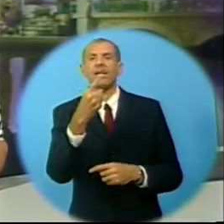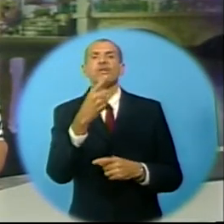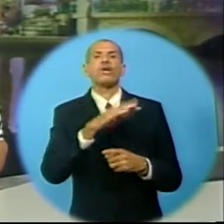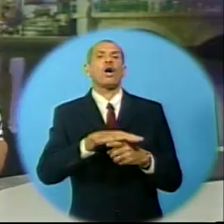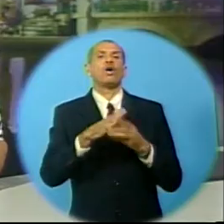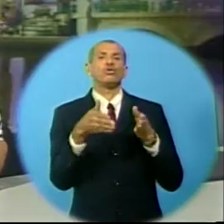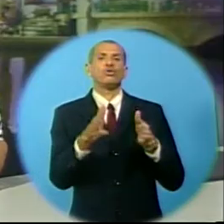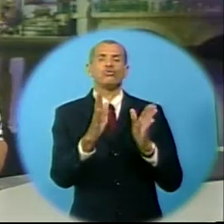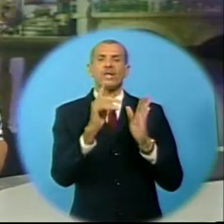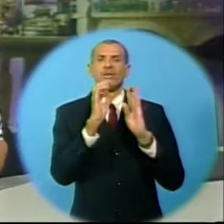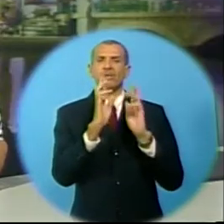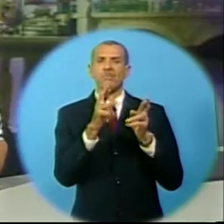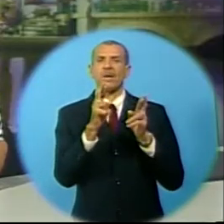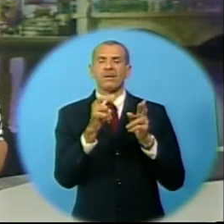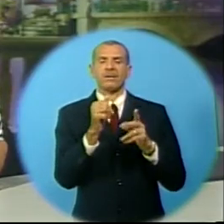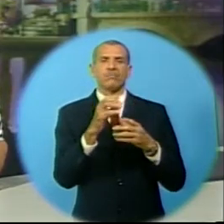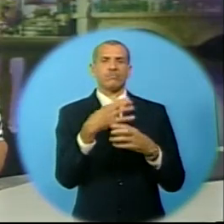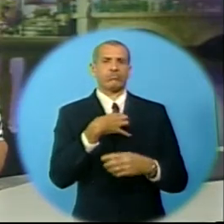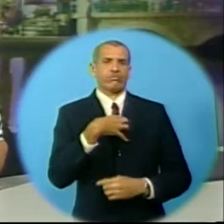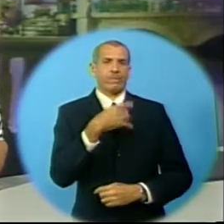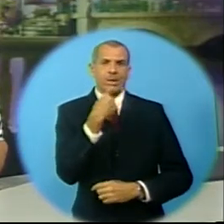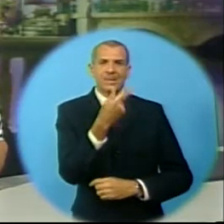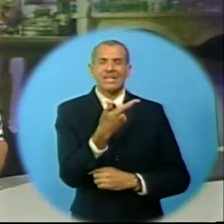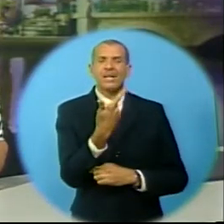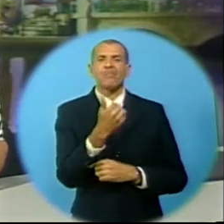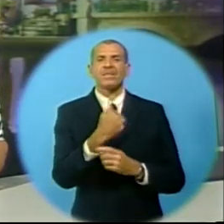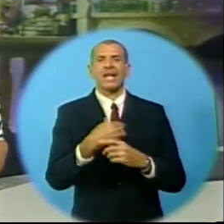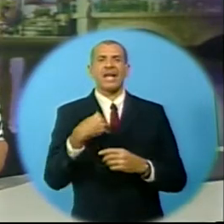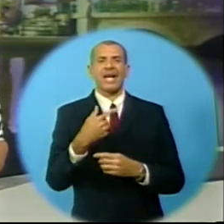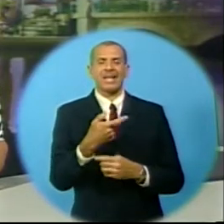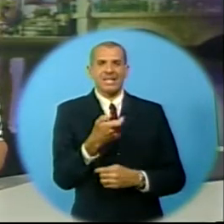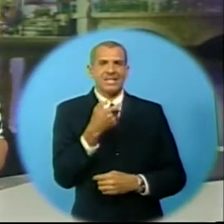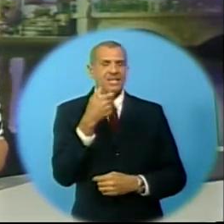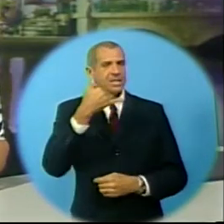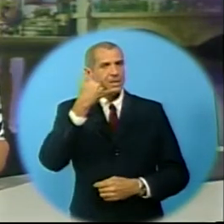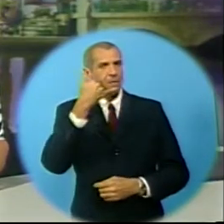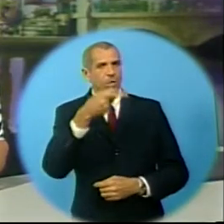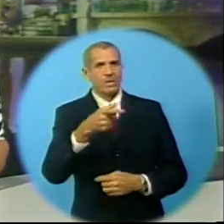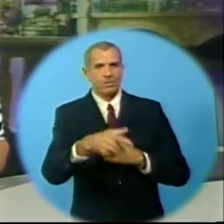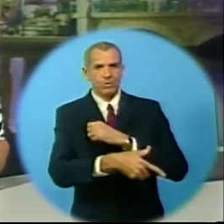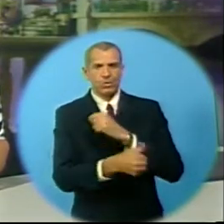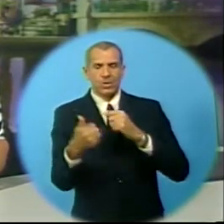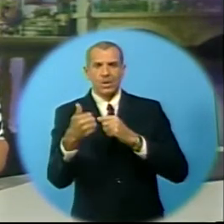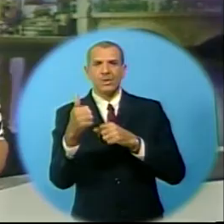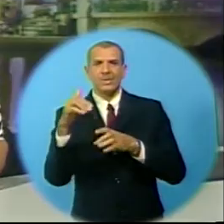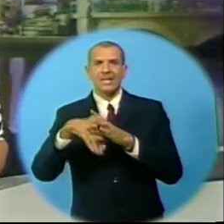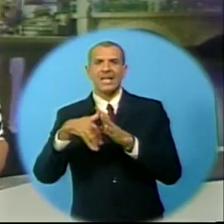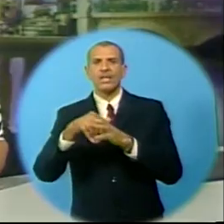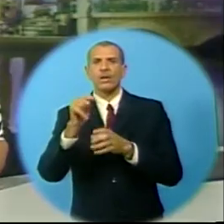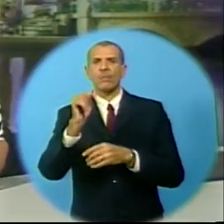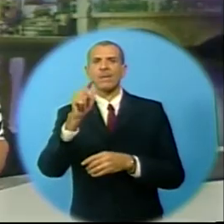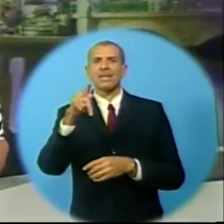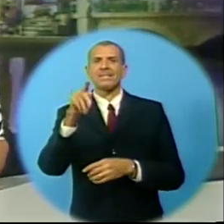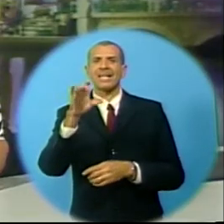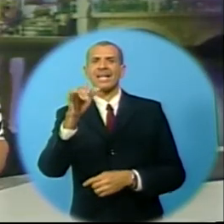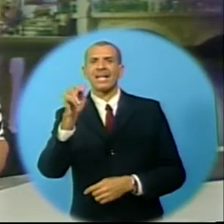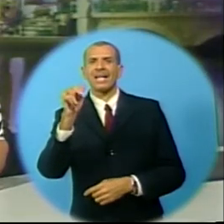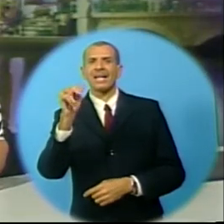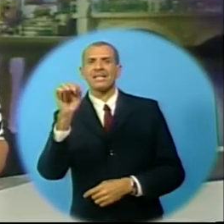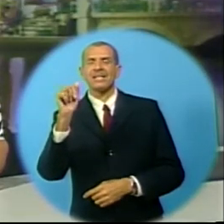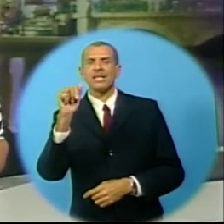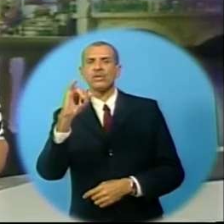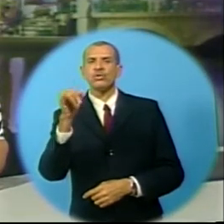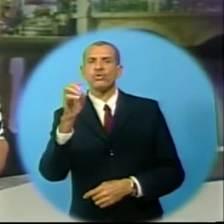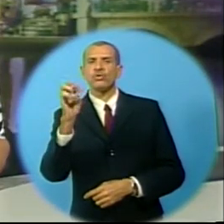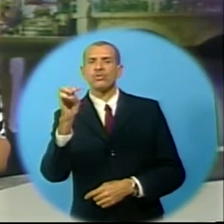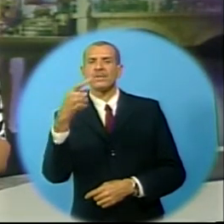Street responded to a complaint from someone who had a cell phone and cash stolen while he was inside Tropicana Jewelers. Efforts to review